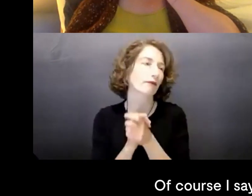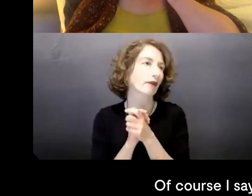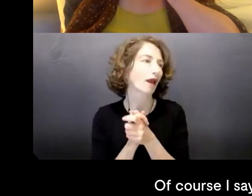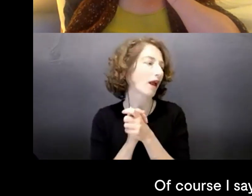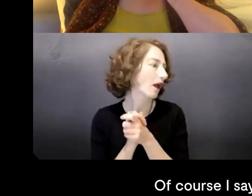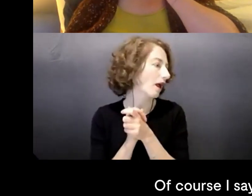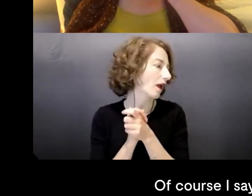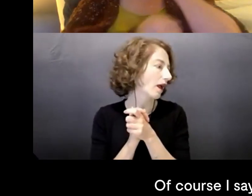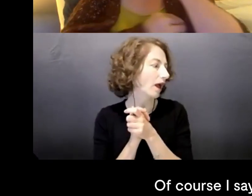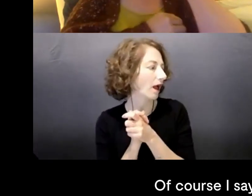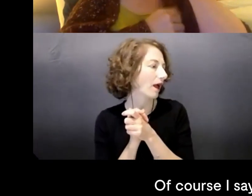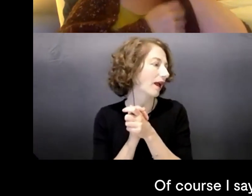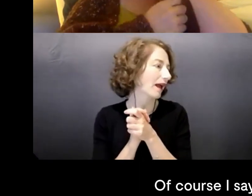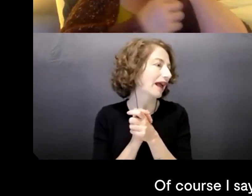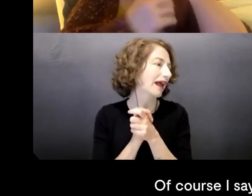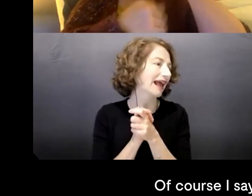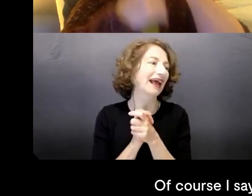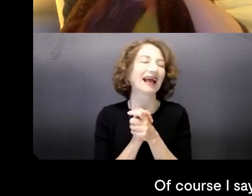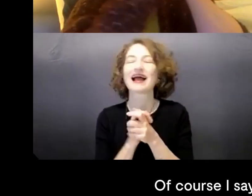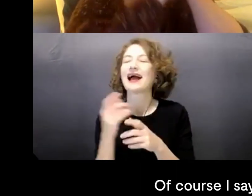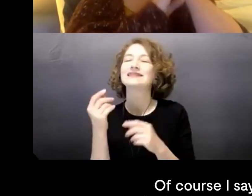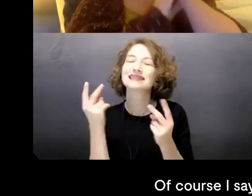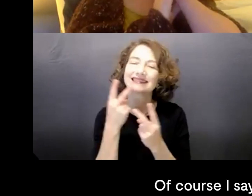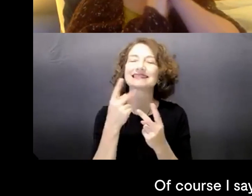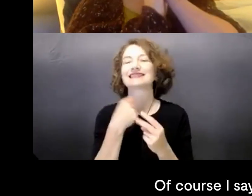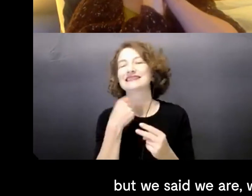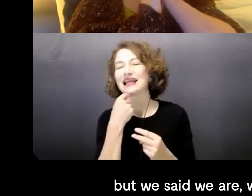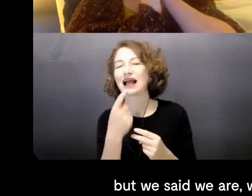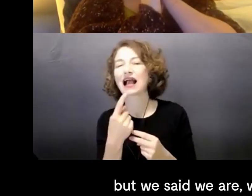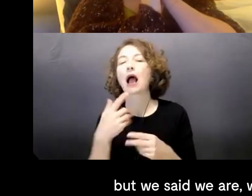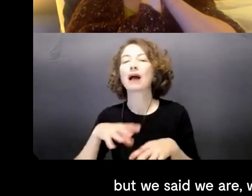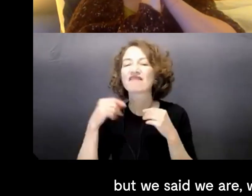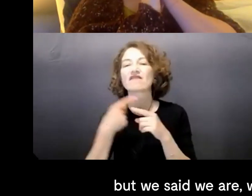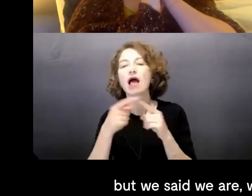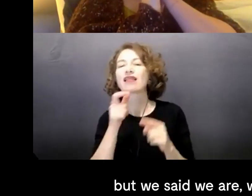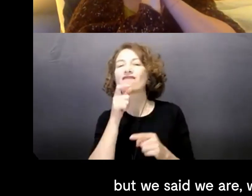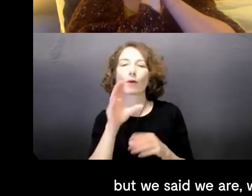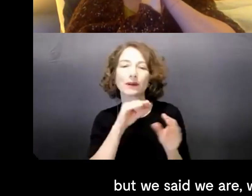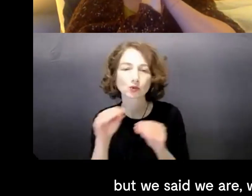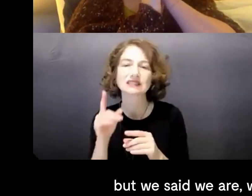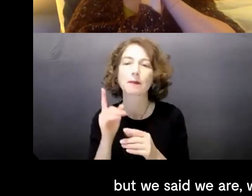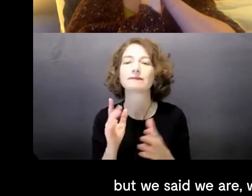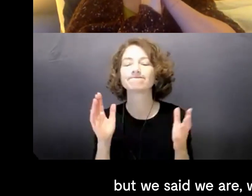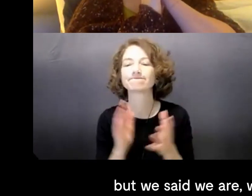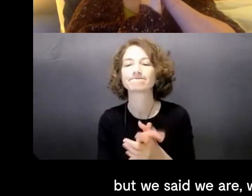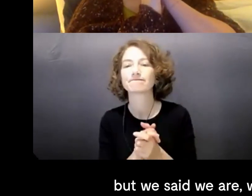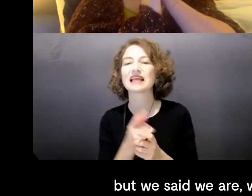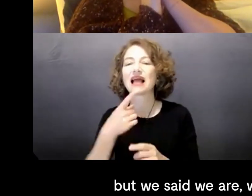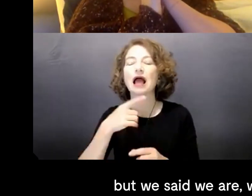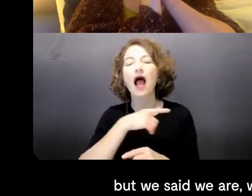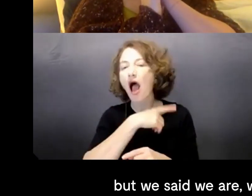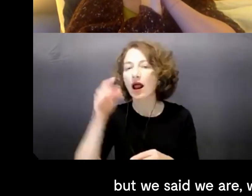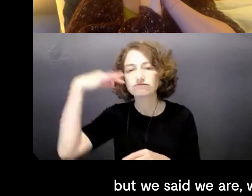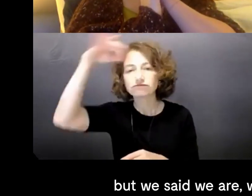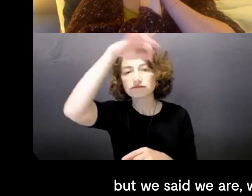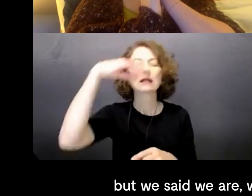I say we all said that in the beginning, we used different words, but we said we identified ourselves